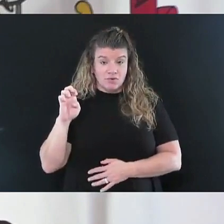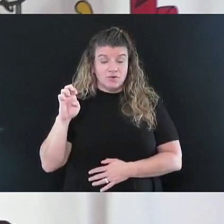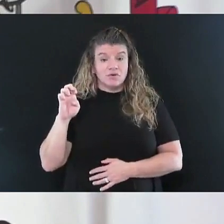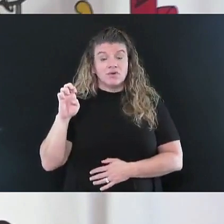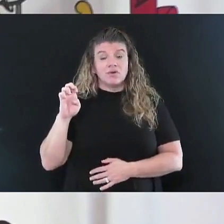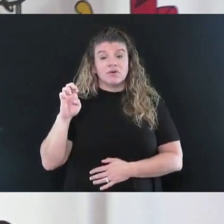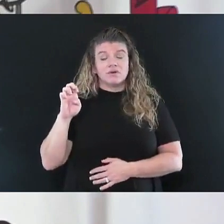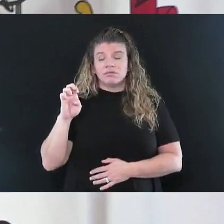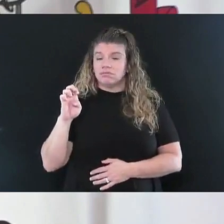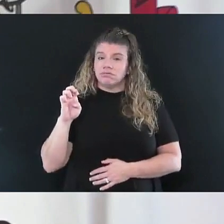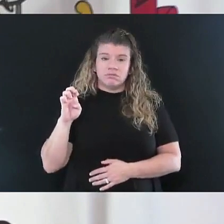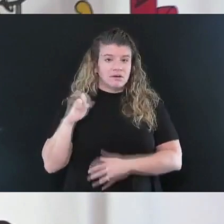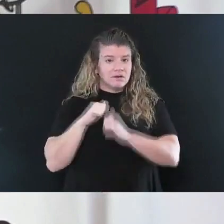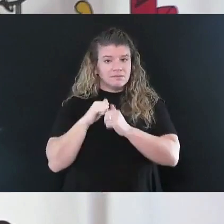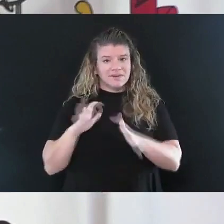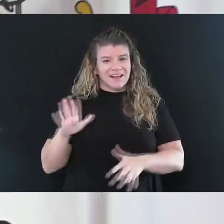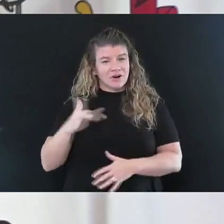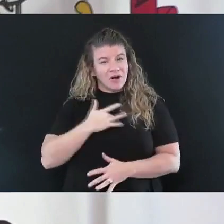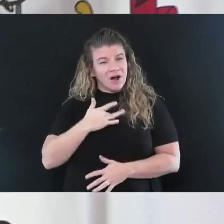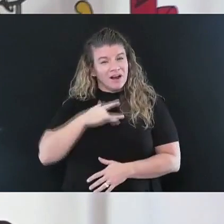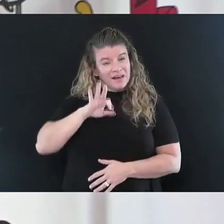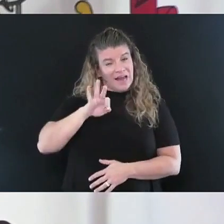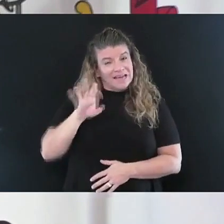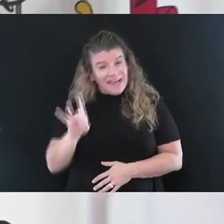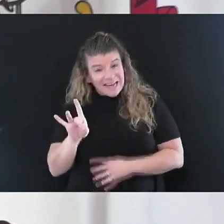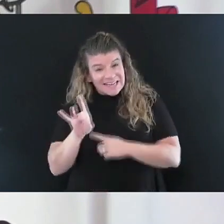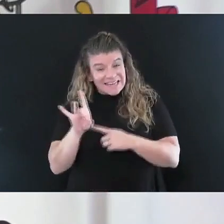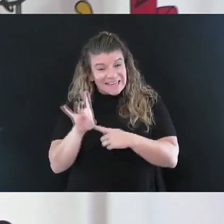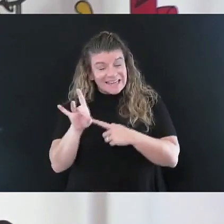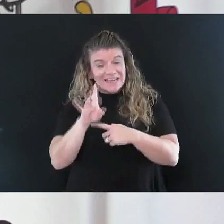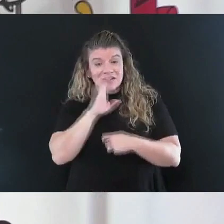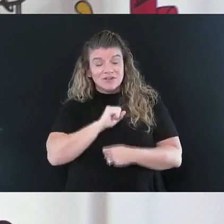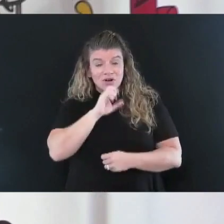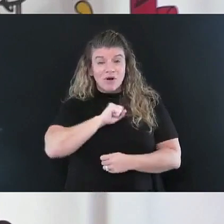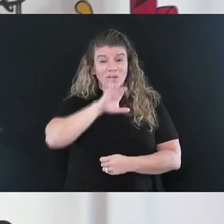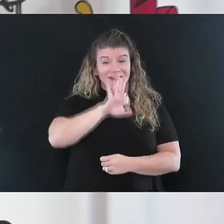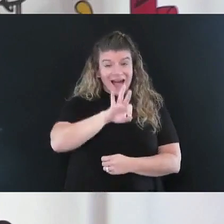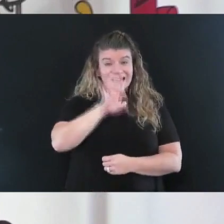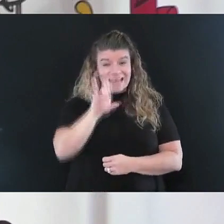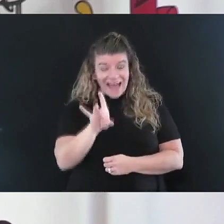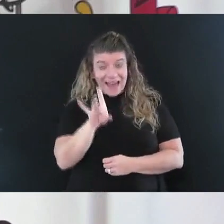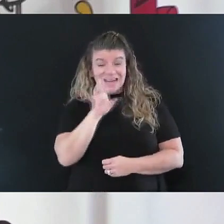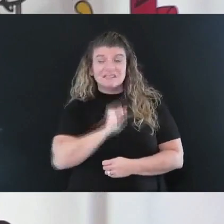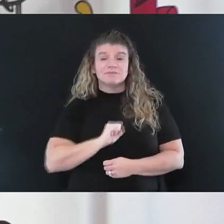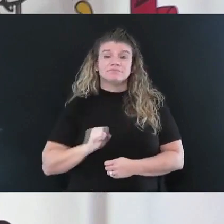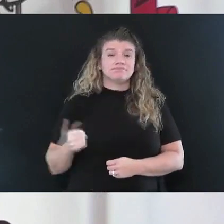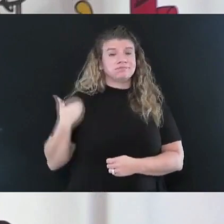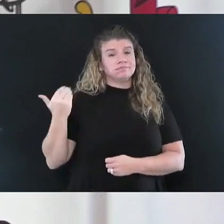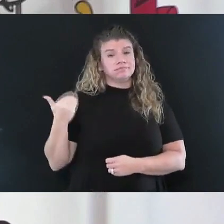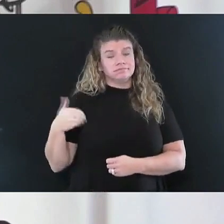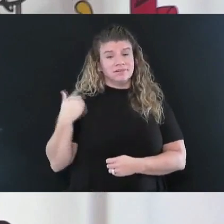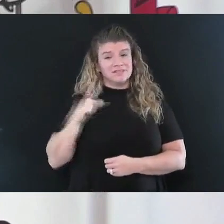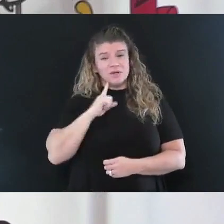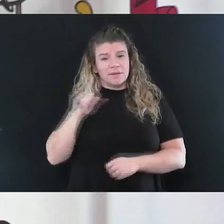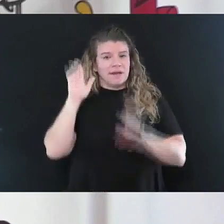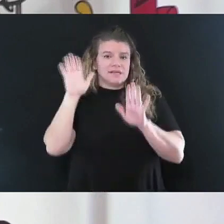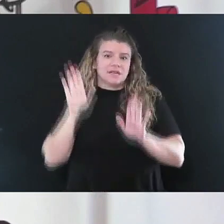And bless her heart, 98 years old, 98 years young. It's amazing.